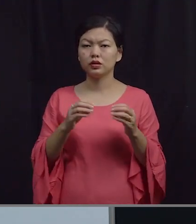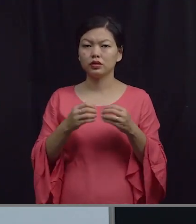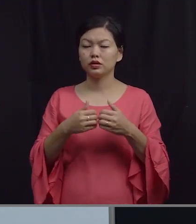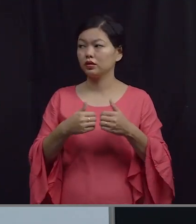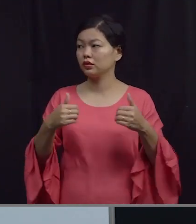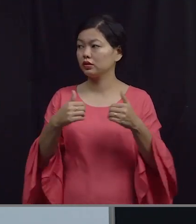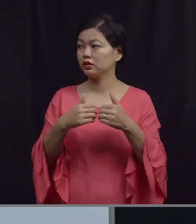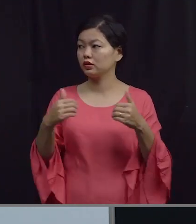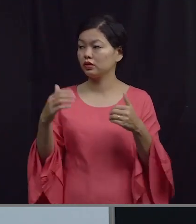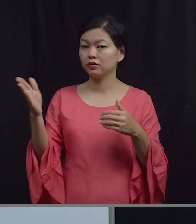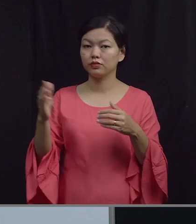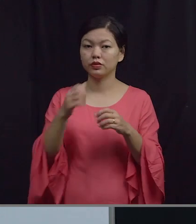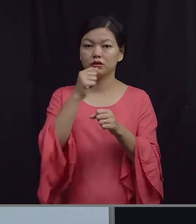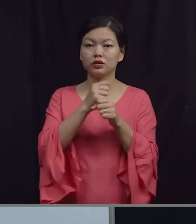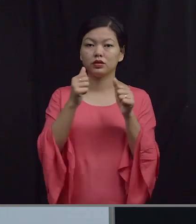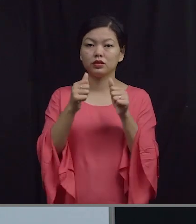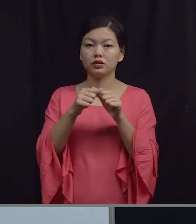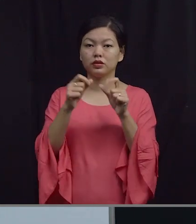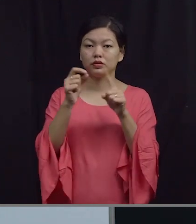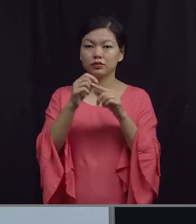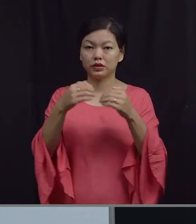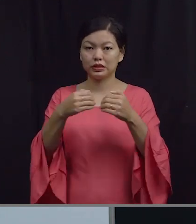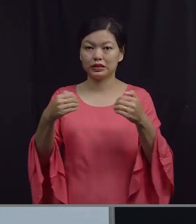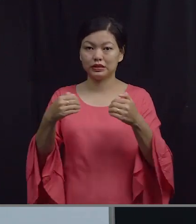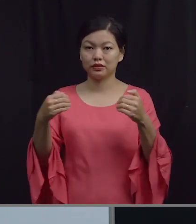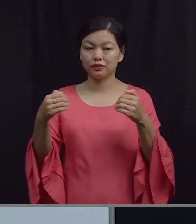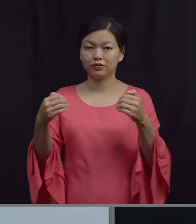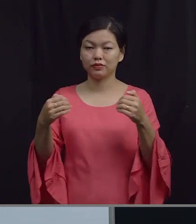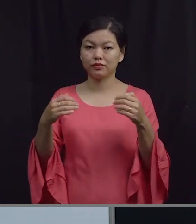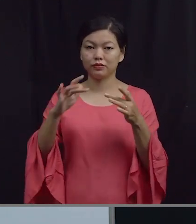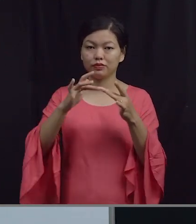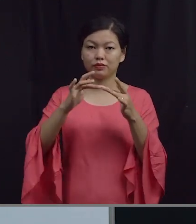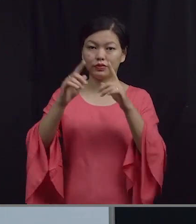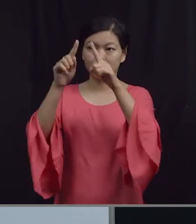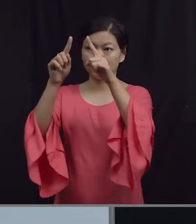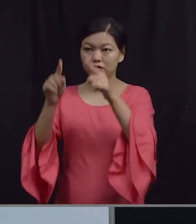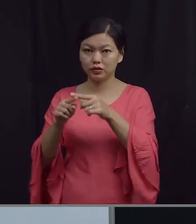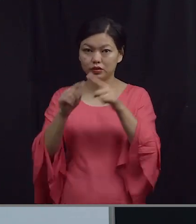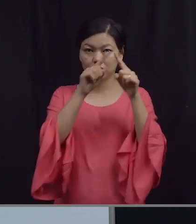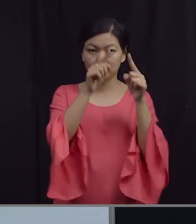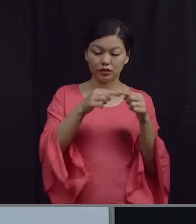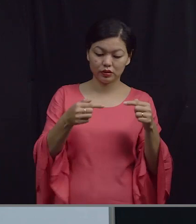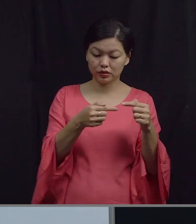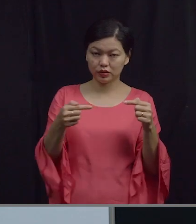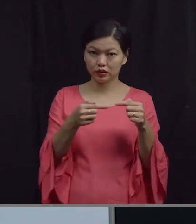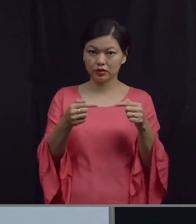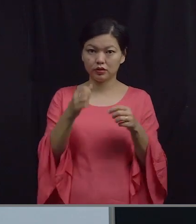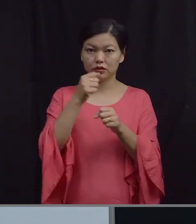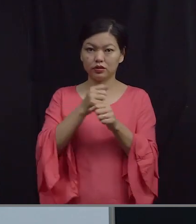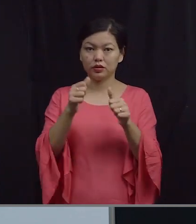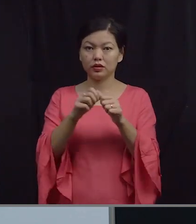this gap is what? This gap is negligible. So now from here, so this is image distance